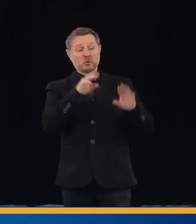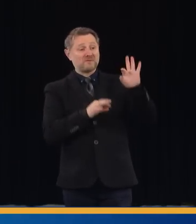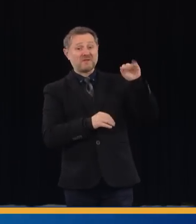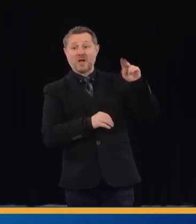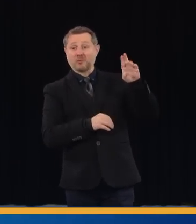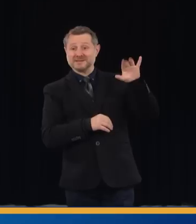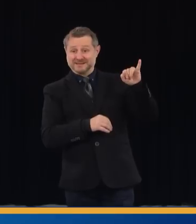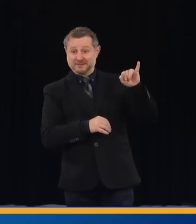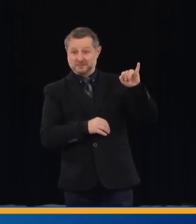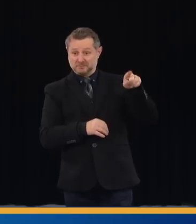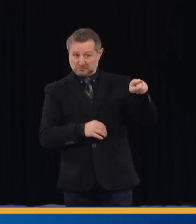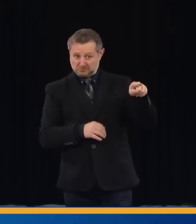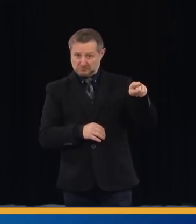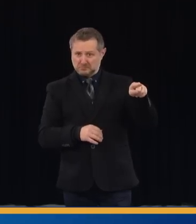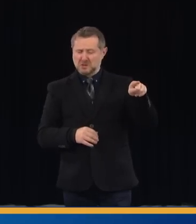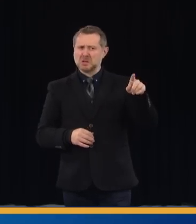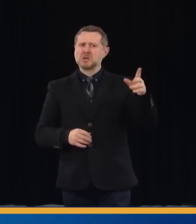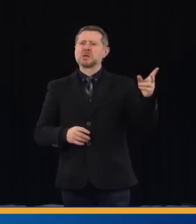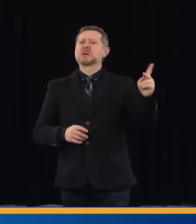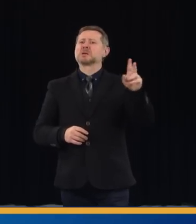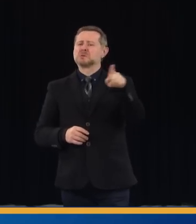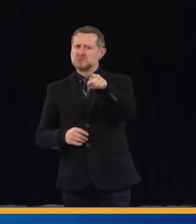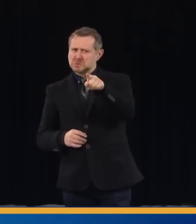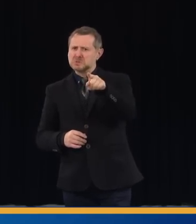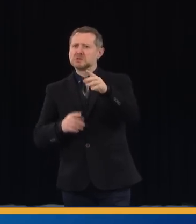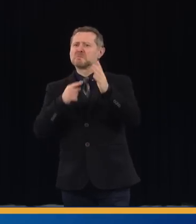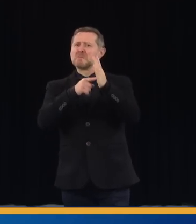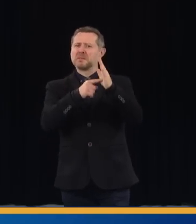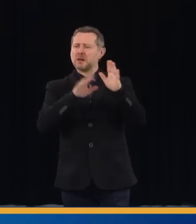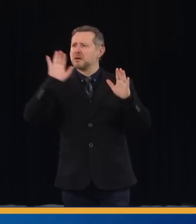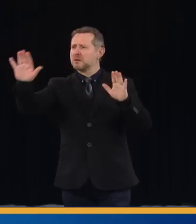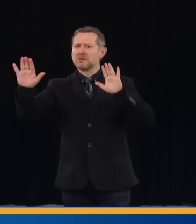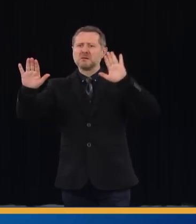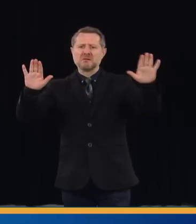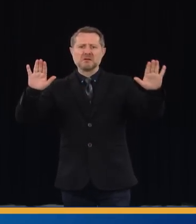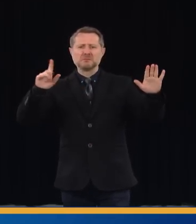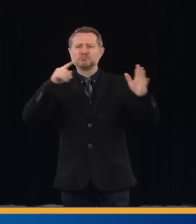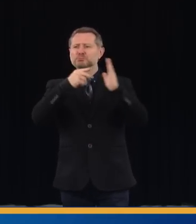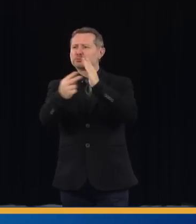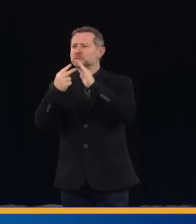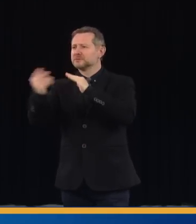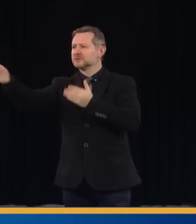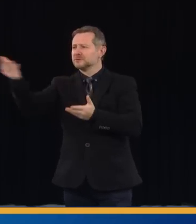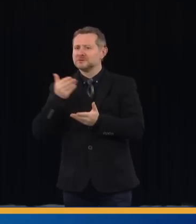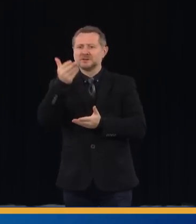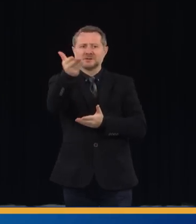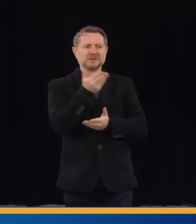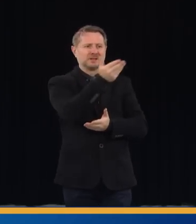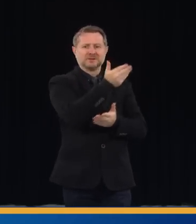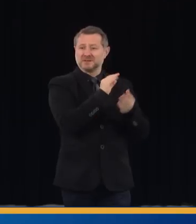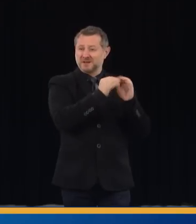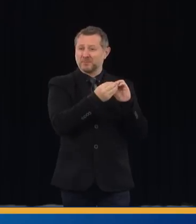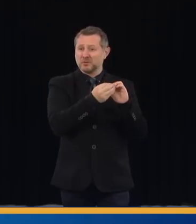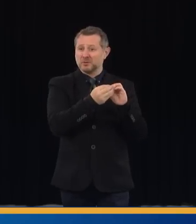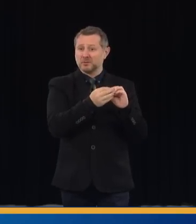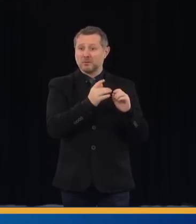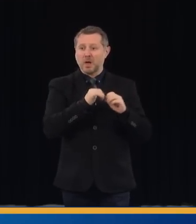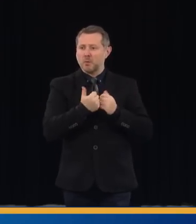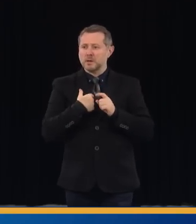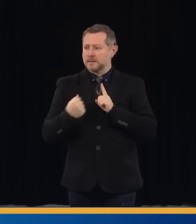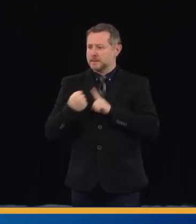there that make these types of projections. And what would that mean to New York? That would mean